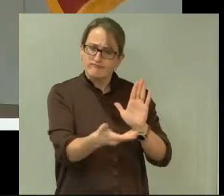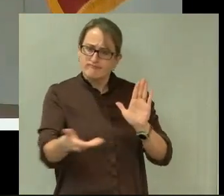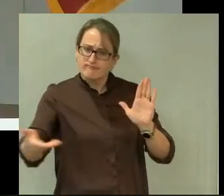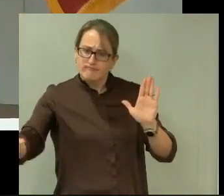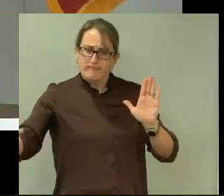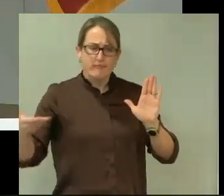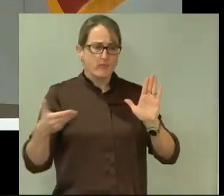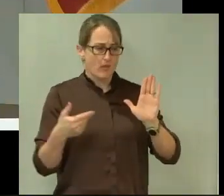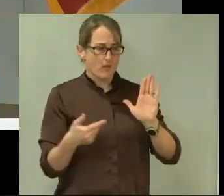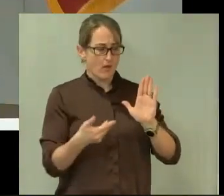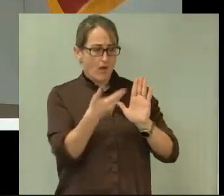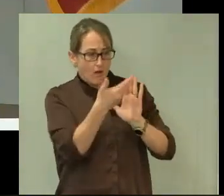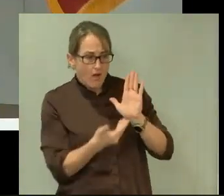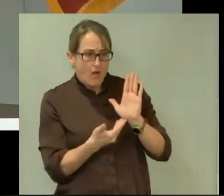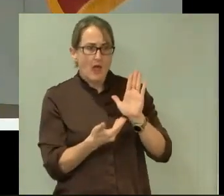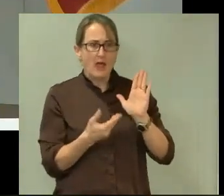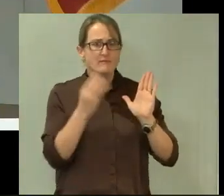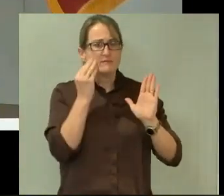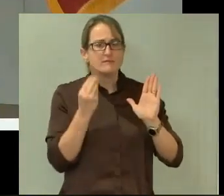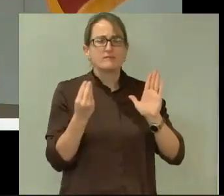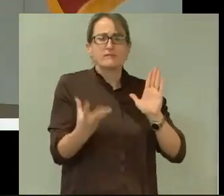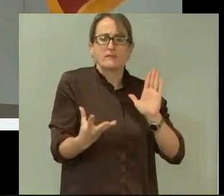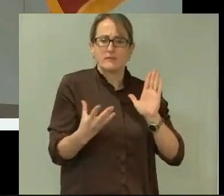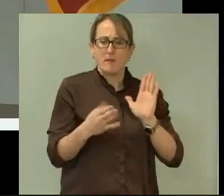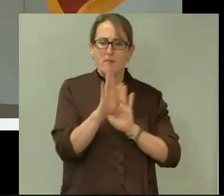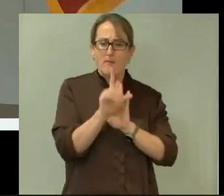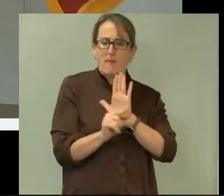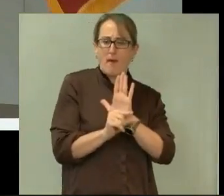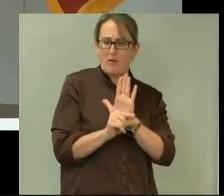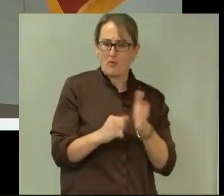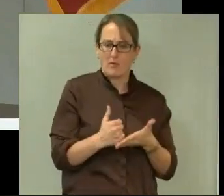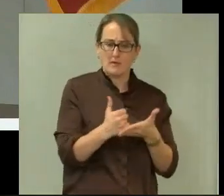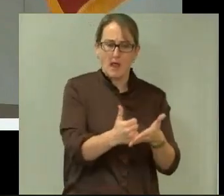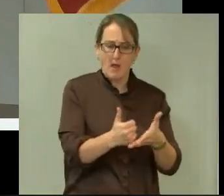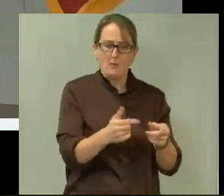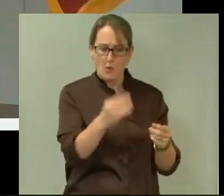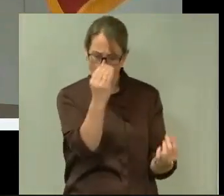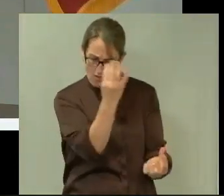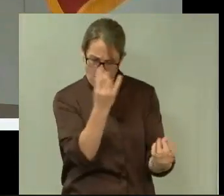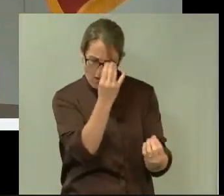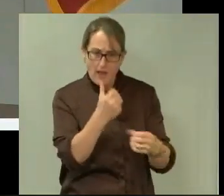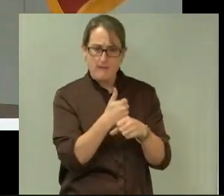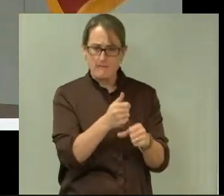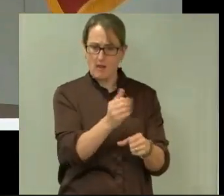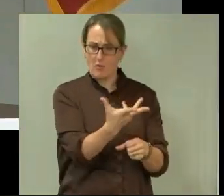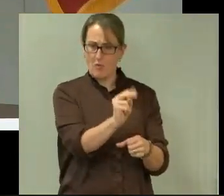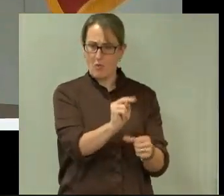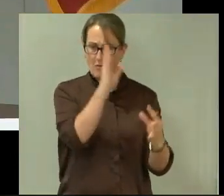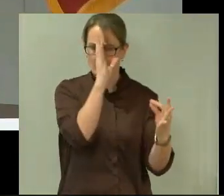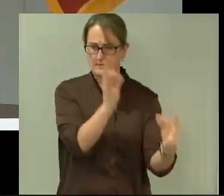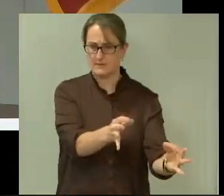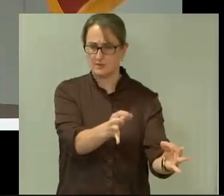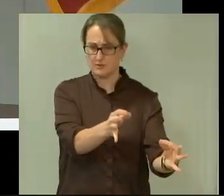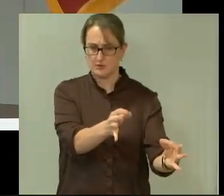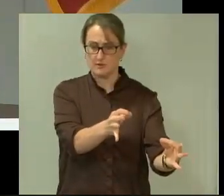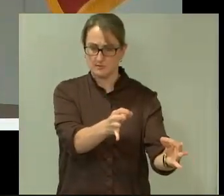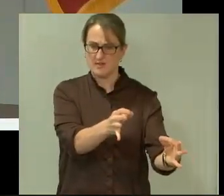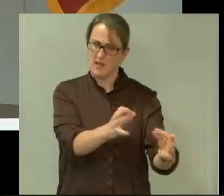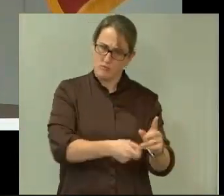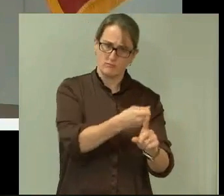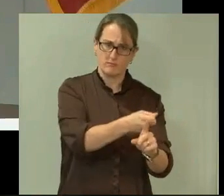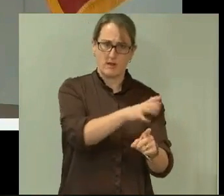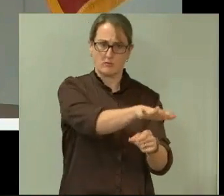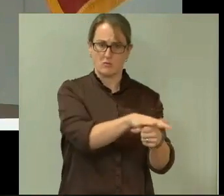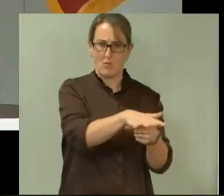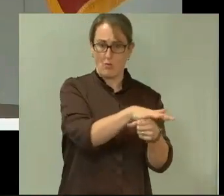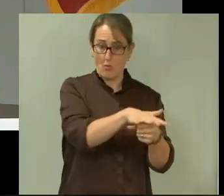necessary background for you to start making more decisions that are going to be local. I think that you will